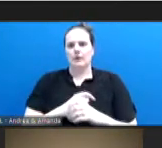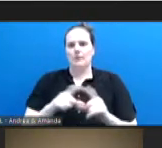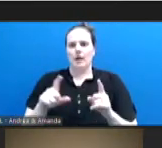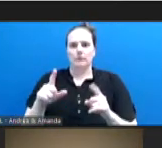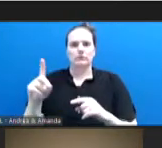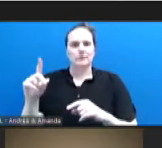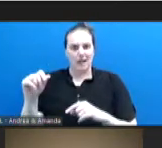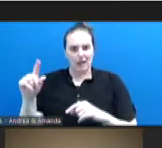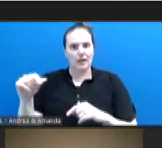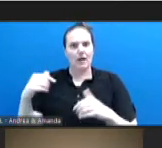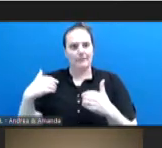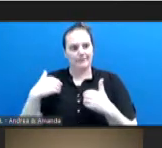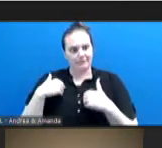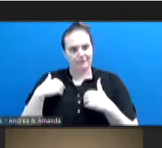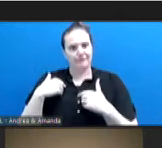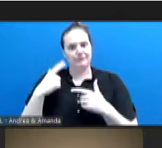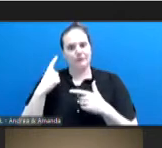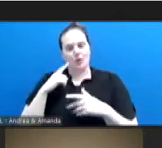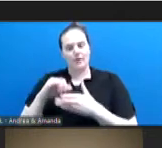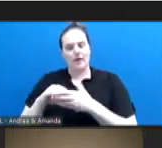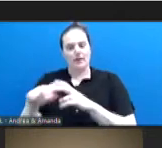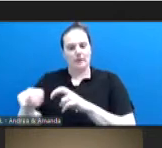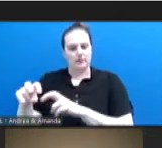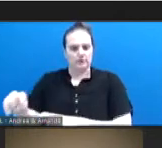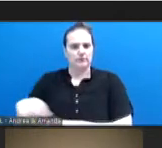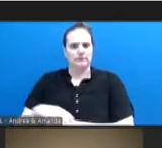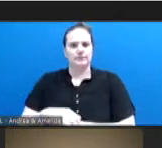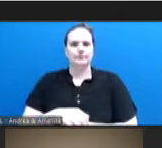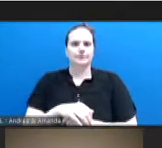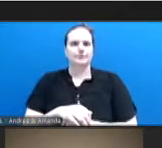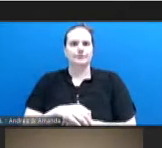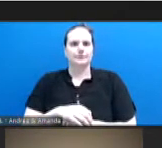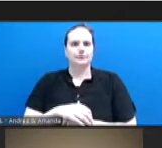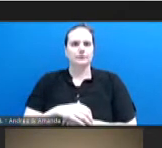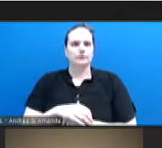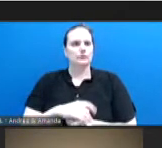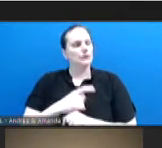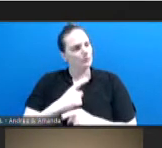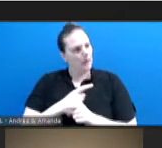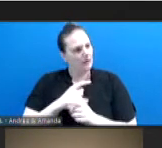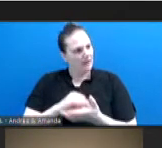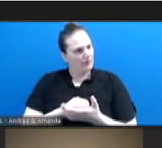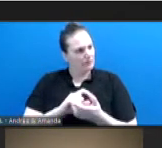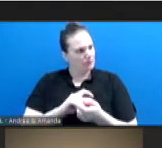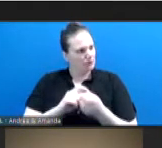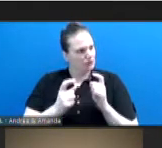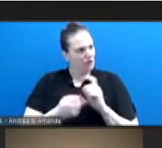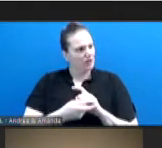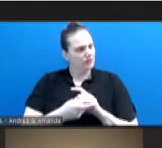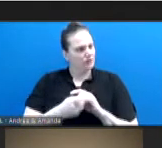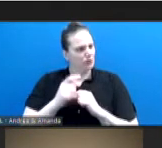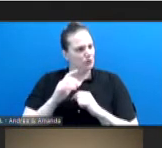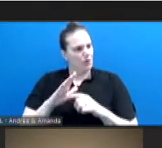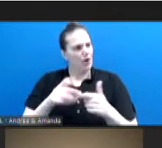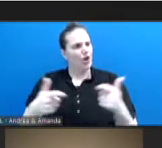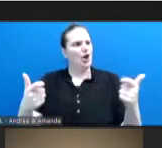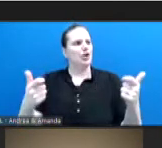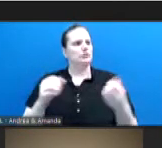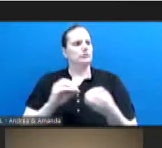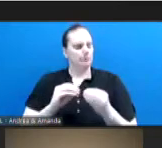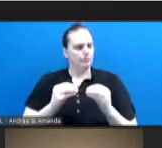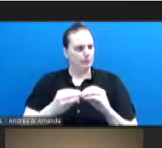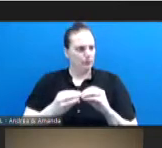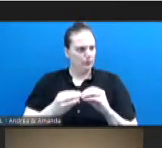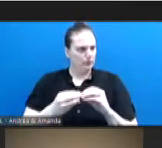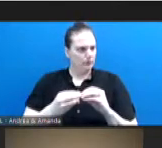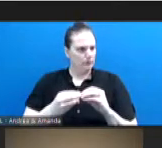exists to be able to do that analysis. Yeah, because I think it would show, it would change the dynamic of your large number to me